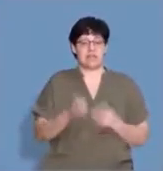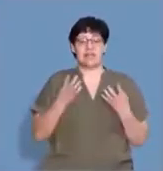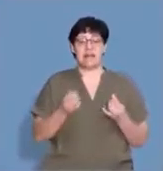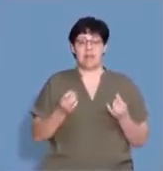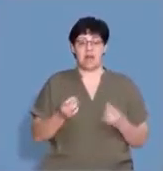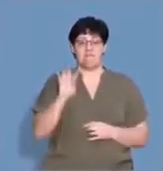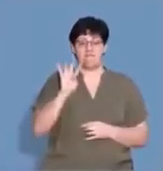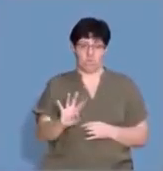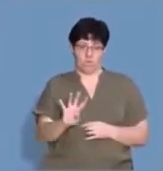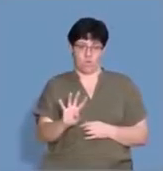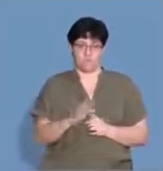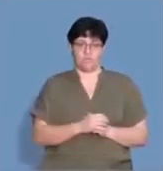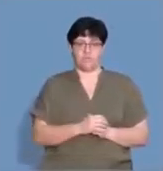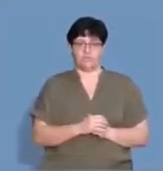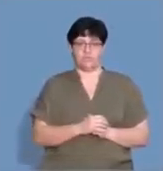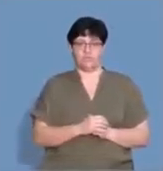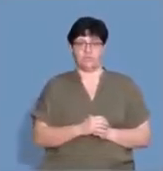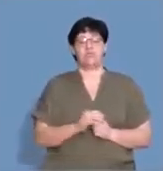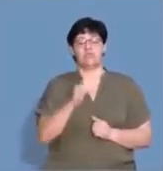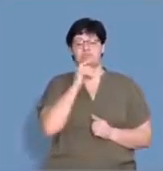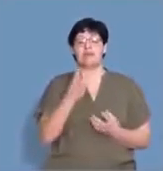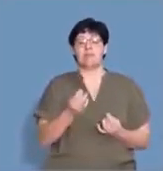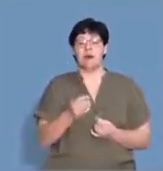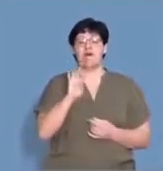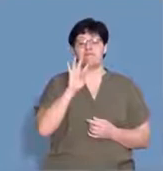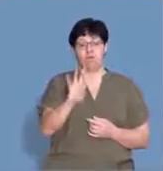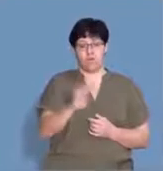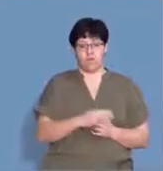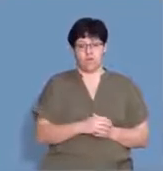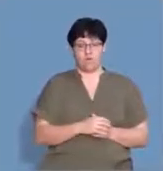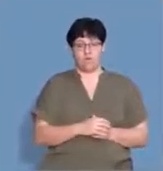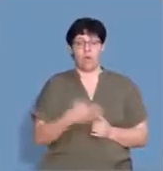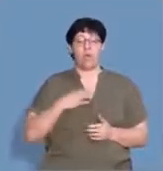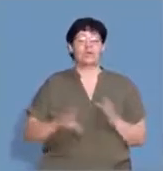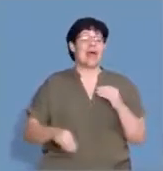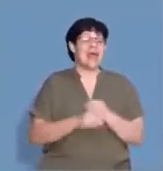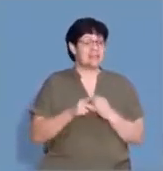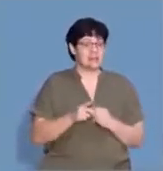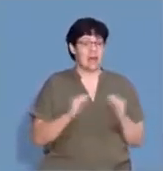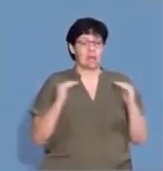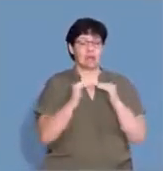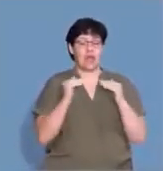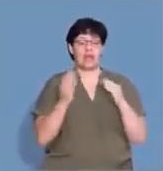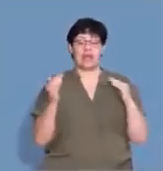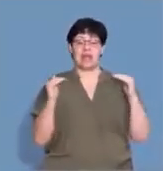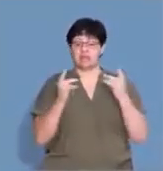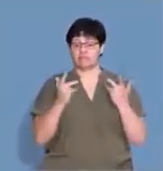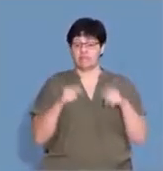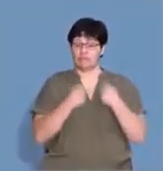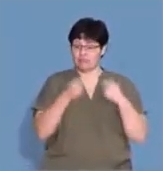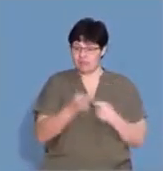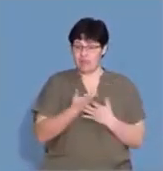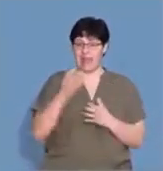number is 4. Let's go fill that number in. So the number is 4. But I just want to add here, the break even is actually where